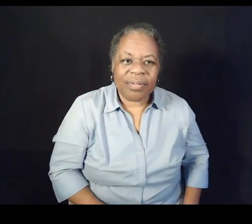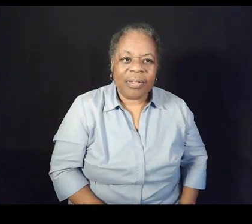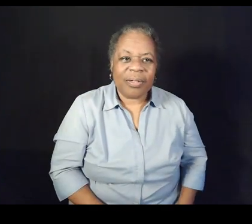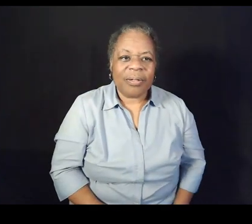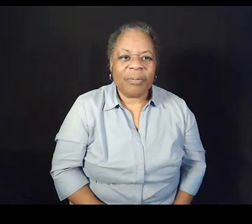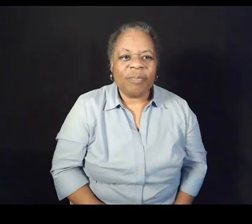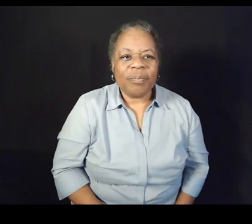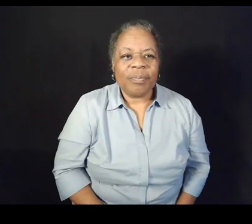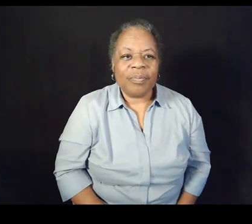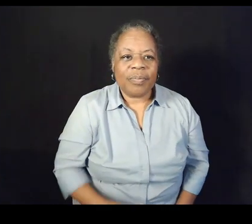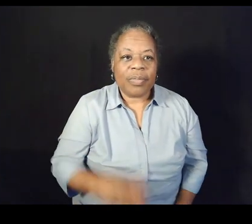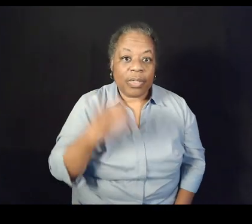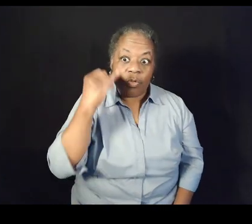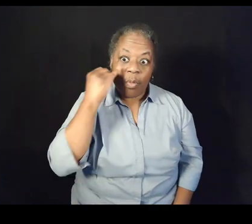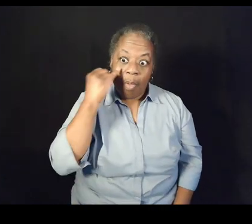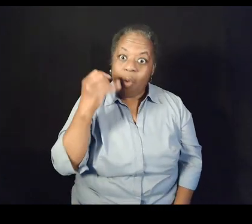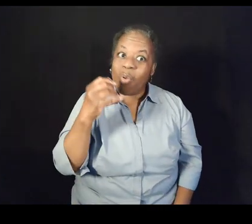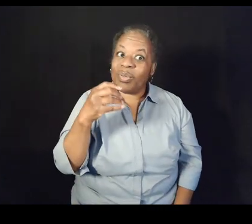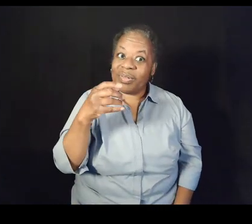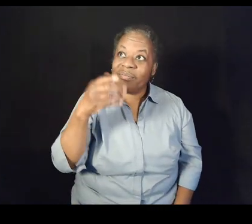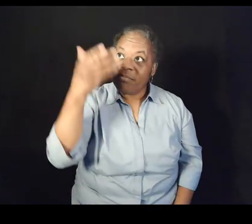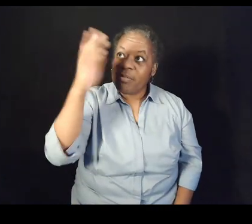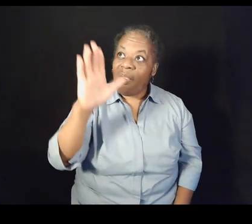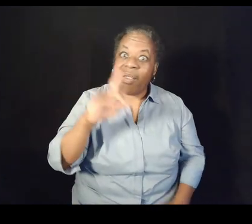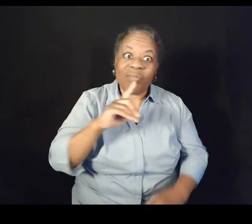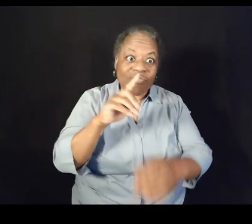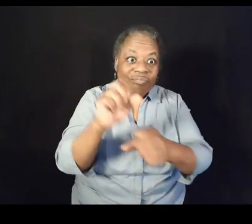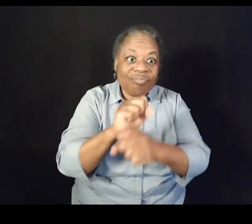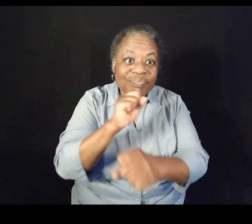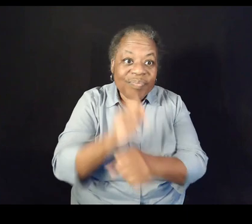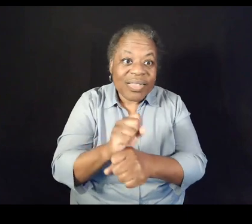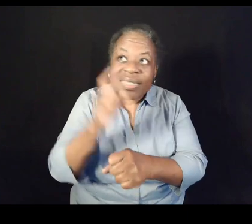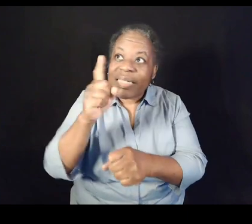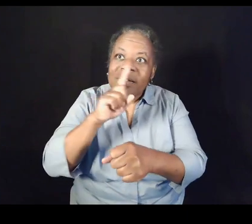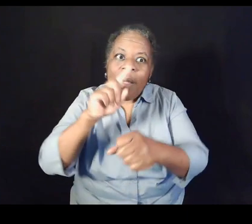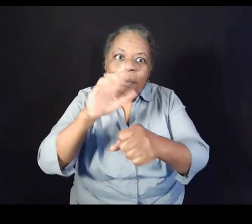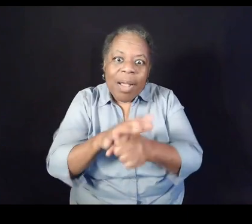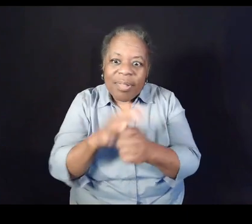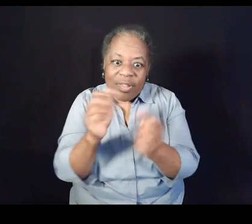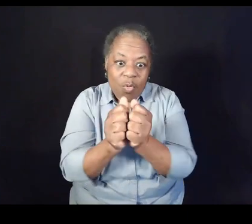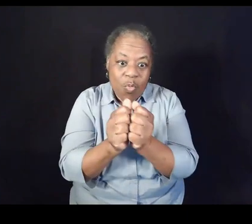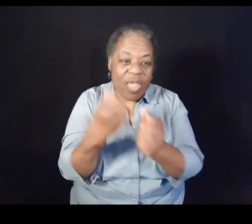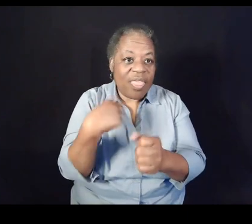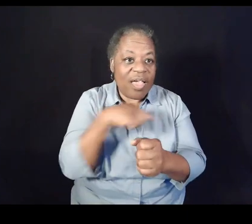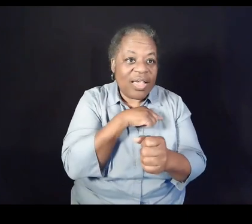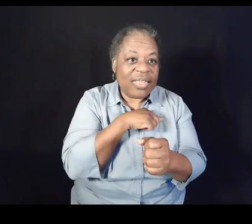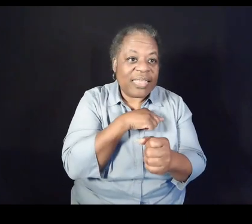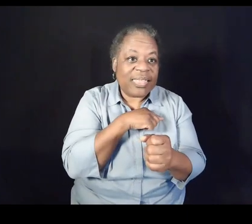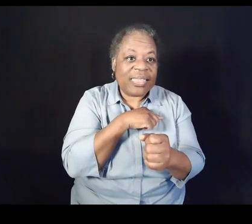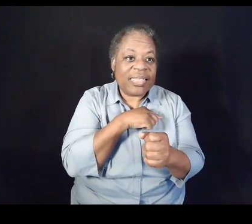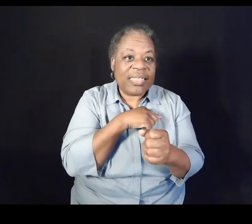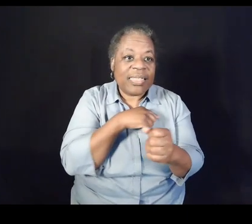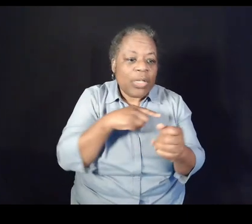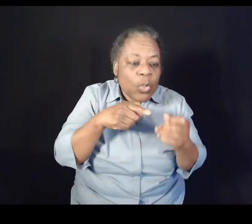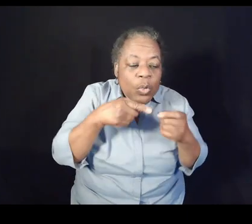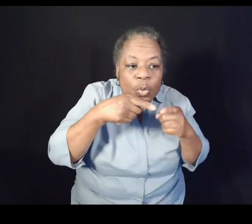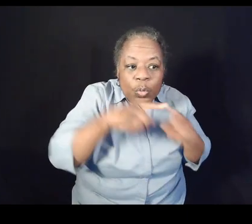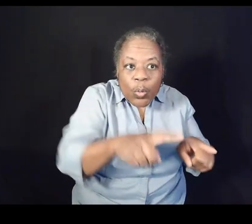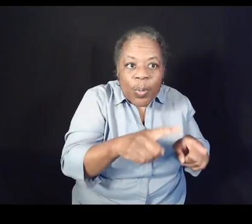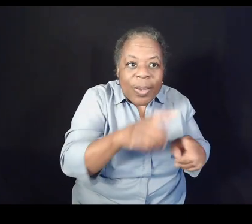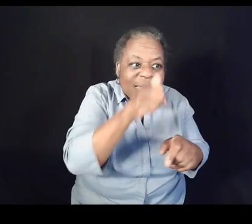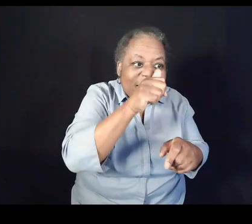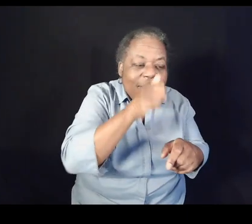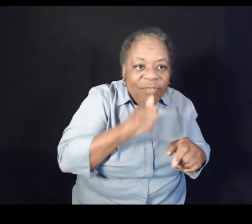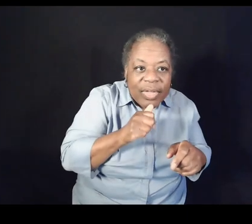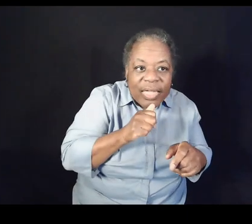If, on the other hand, there is a God who promises to be with us in our suffering and redeem it for good,